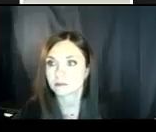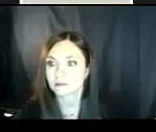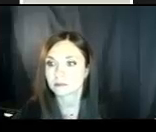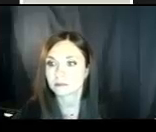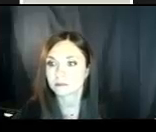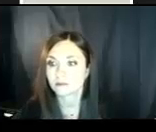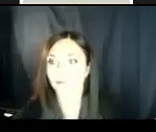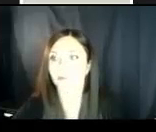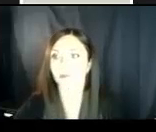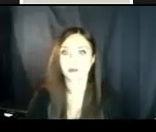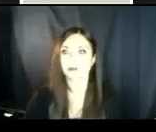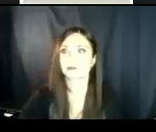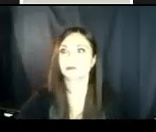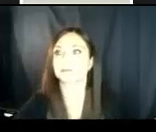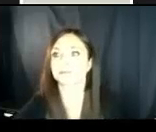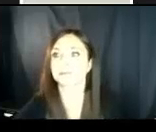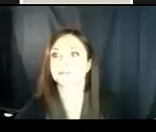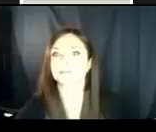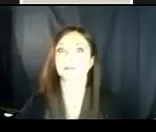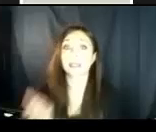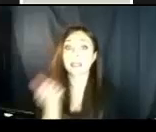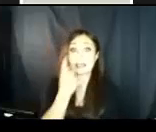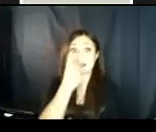Anything that comes to mind when you think,